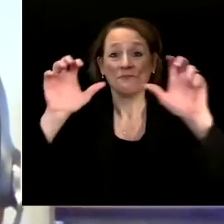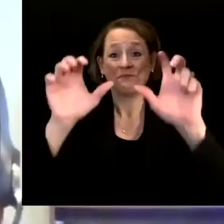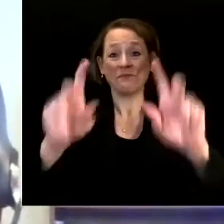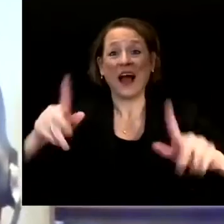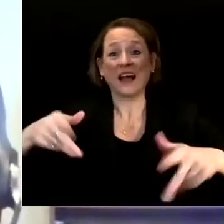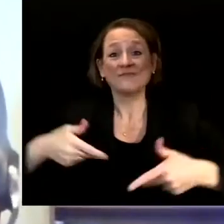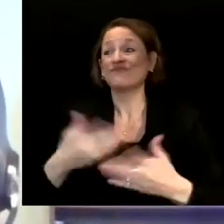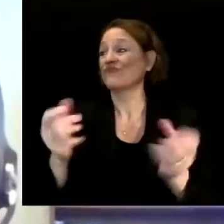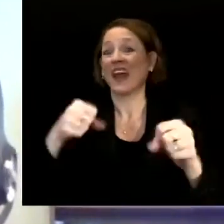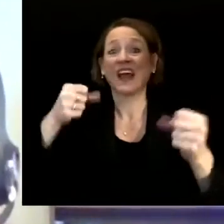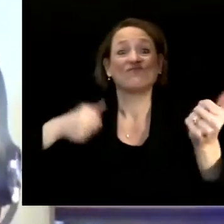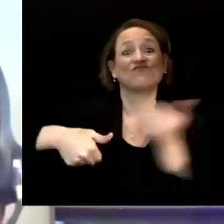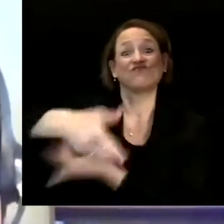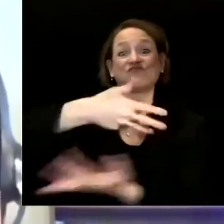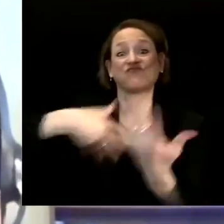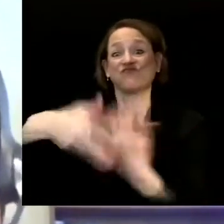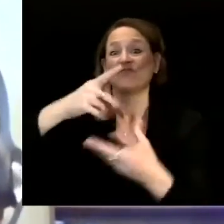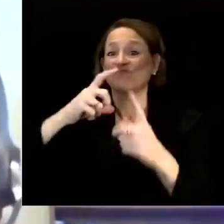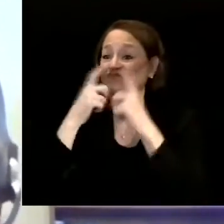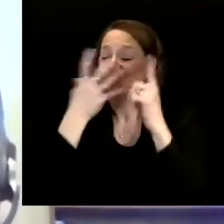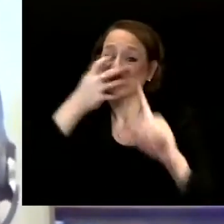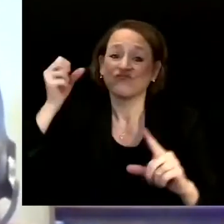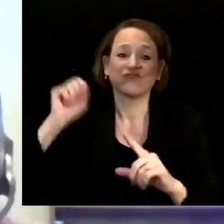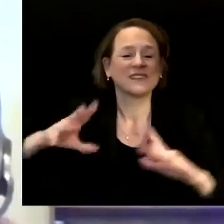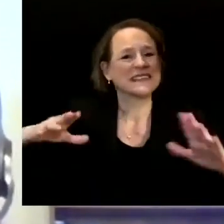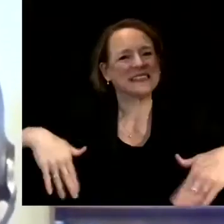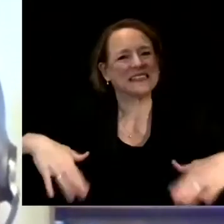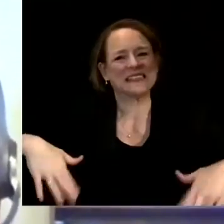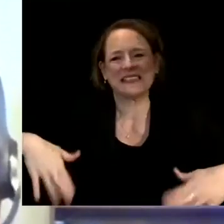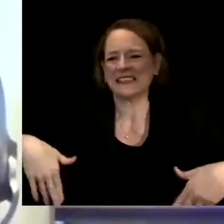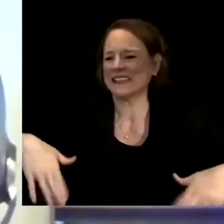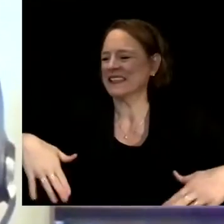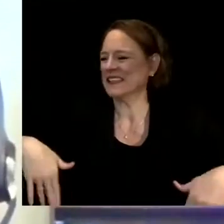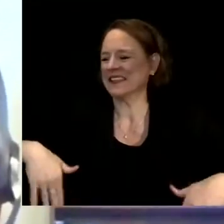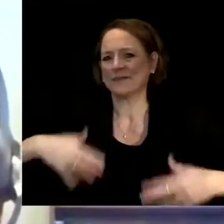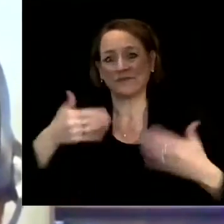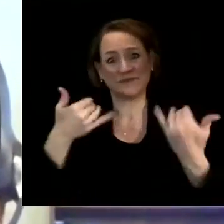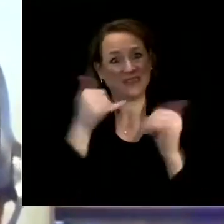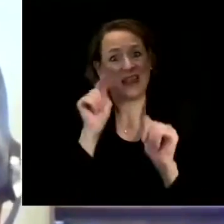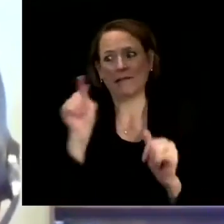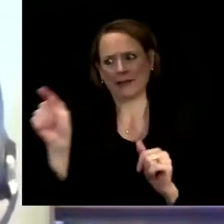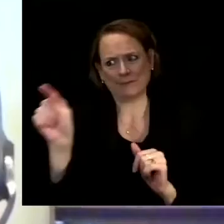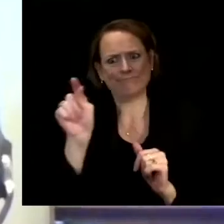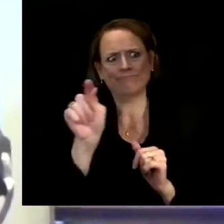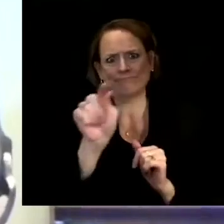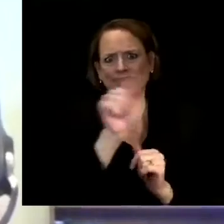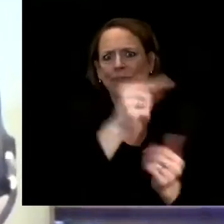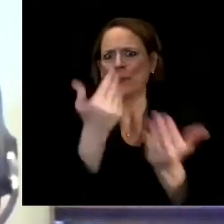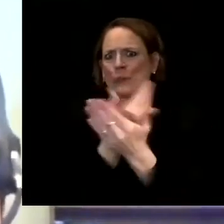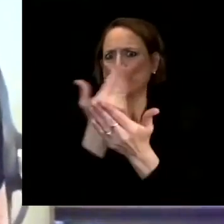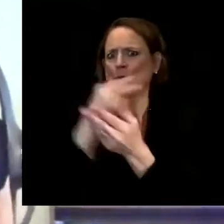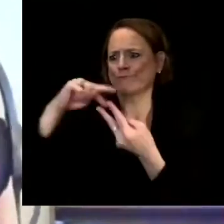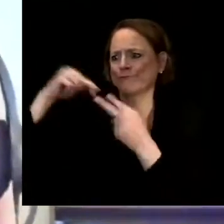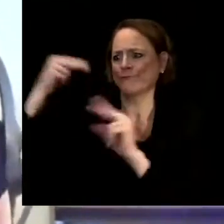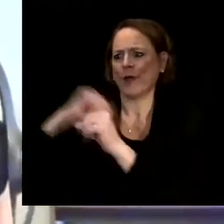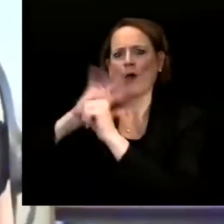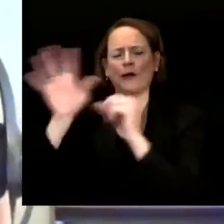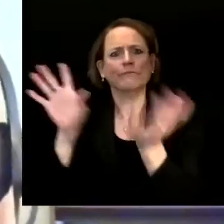are citing. A few more cases, you know, that's how a surge starts. It doesn't go from